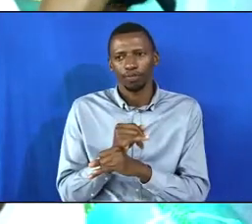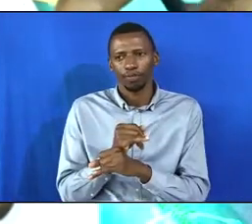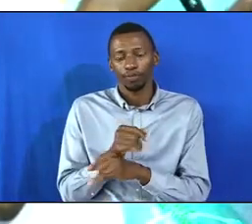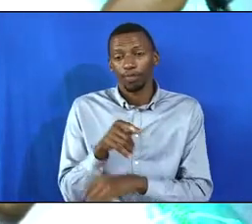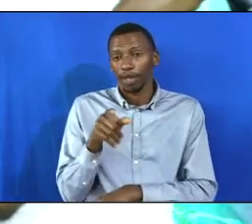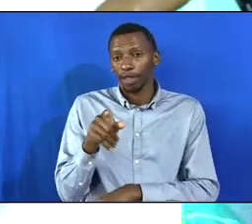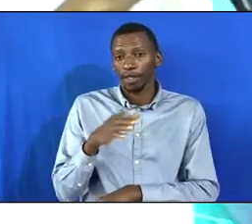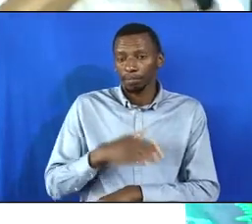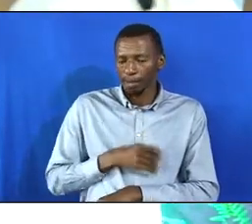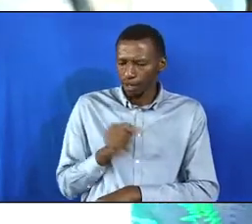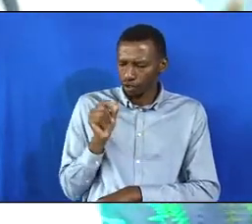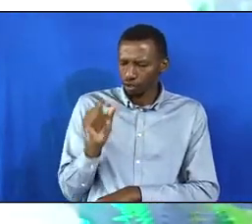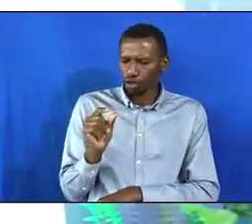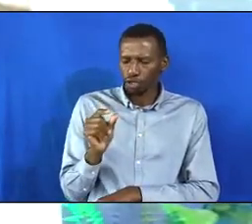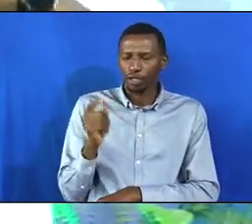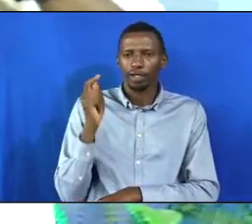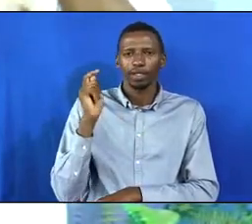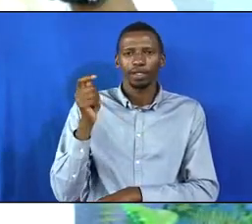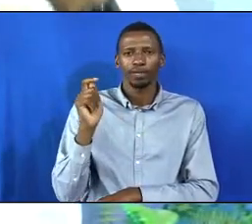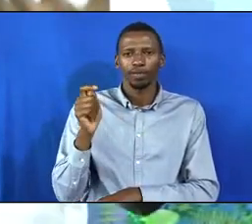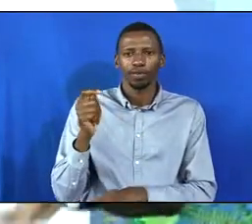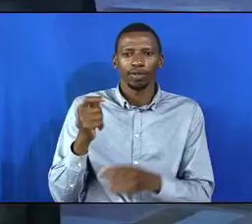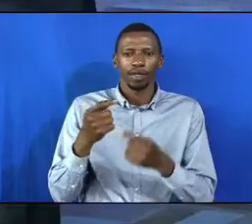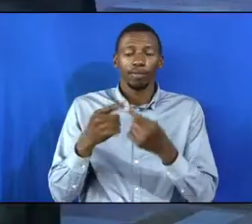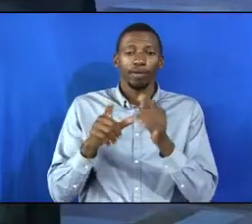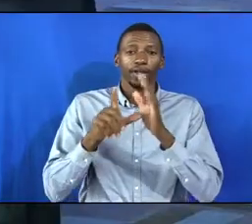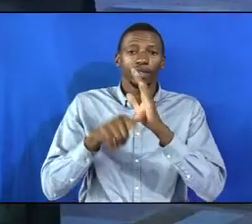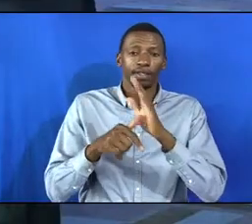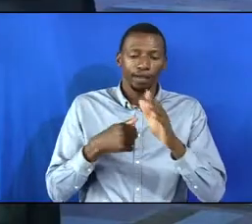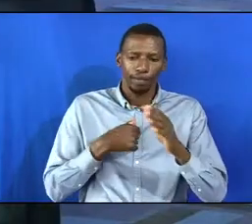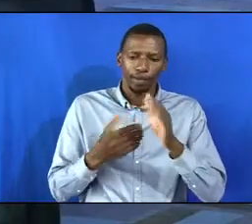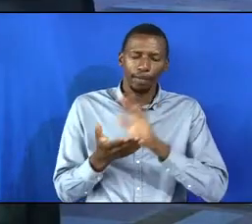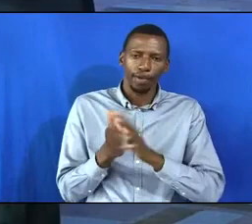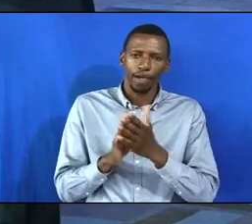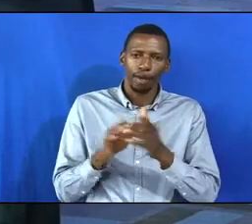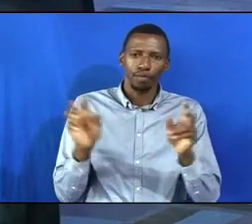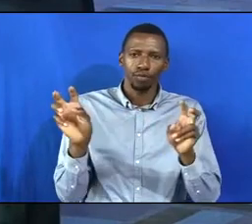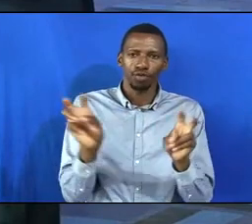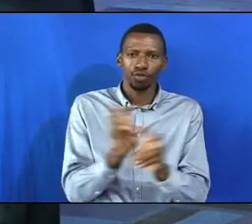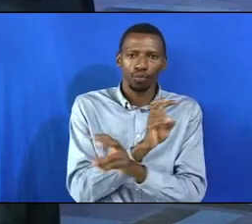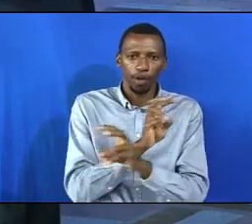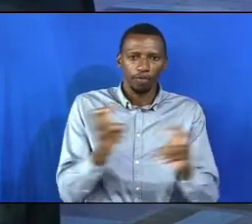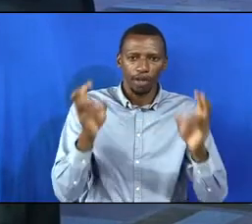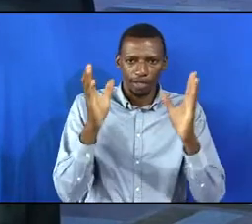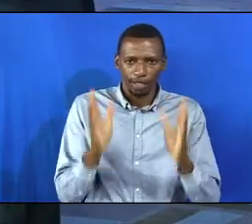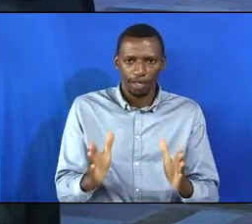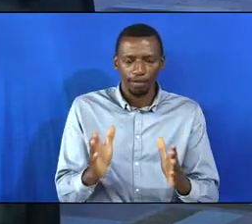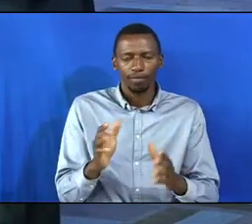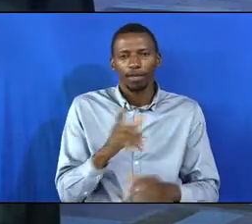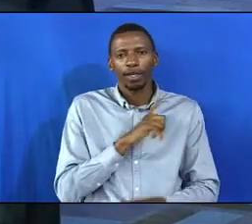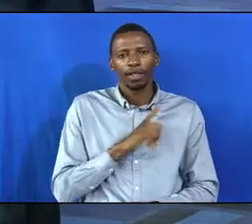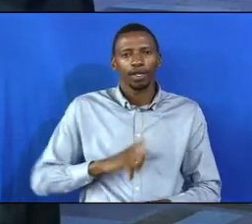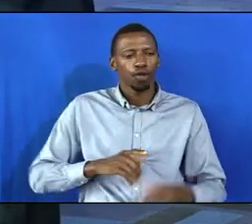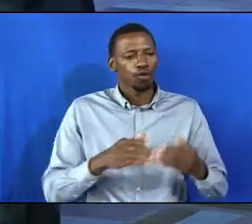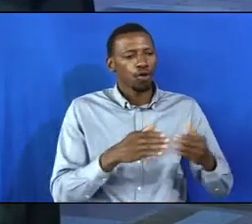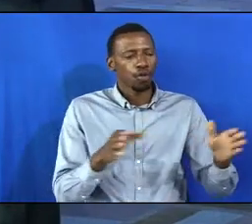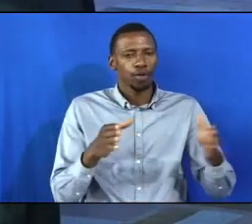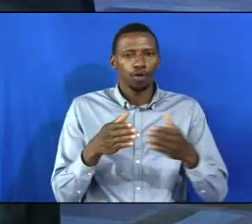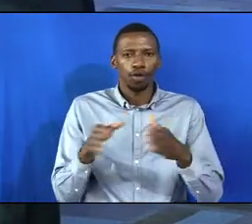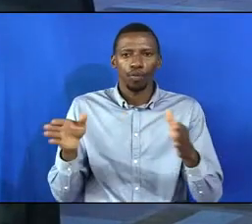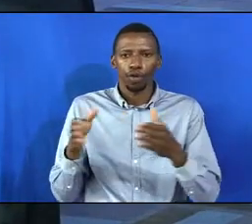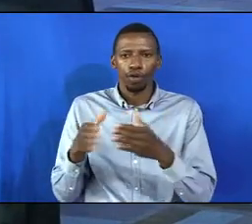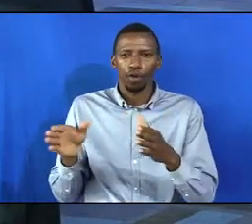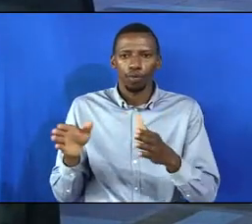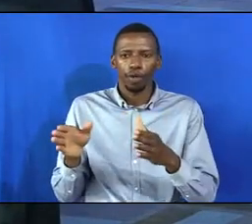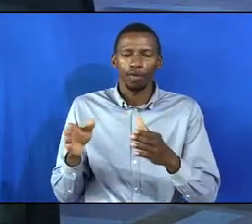short testimony, but after that I became a supervisor, and the Lord opened the doors, and I have